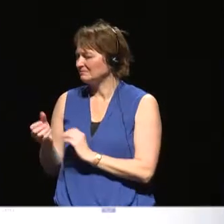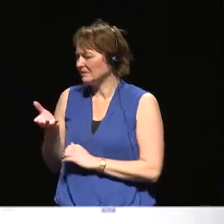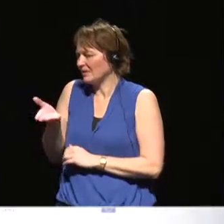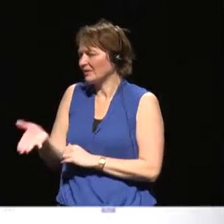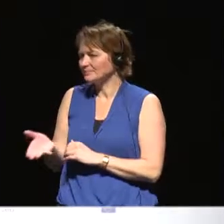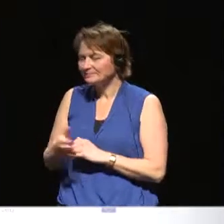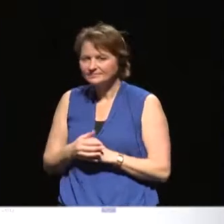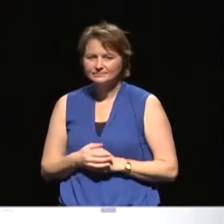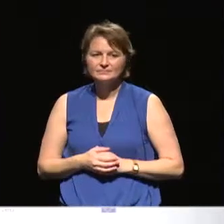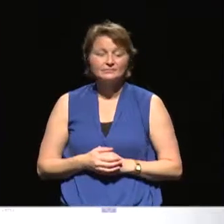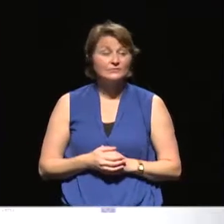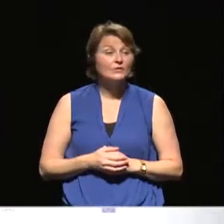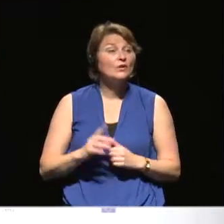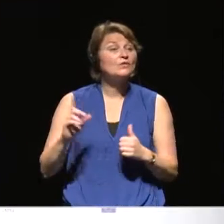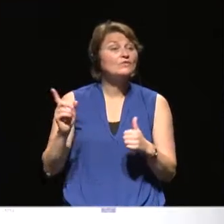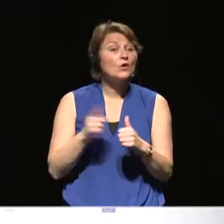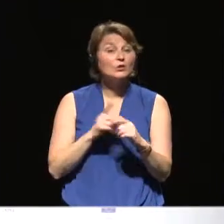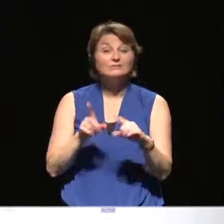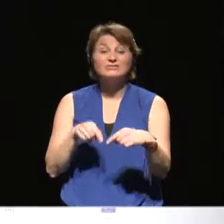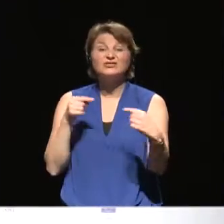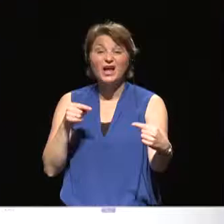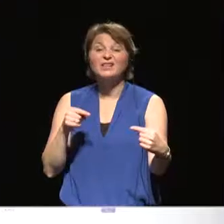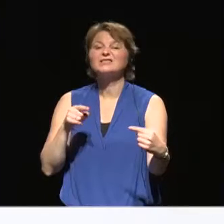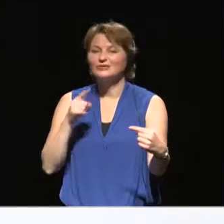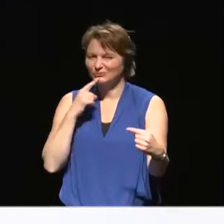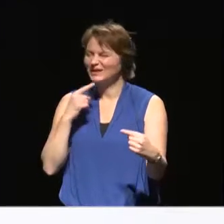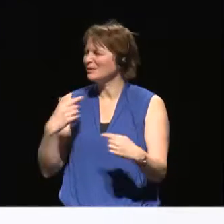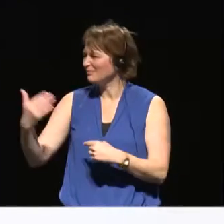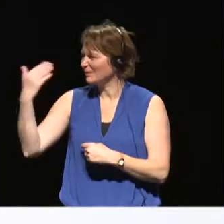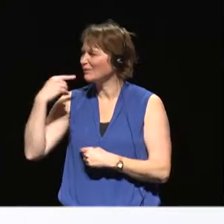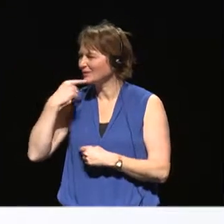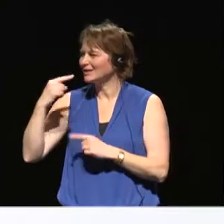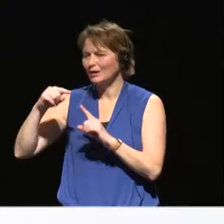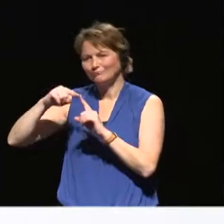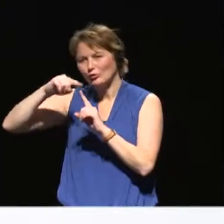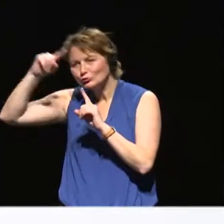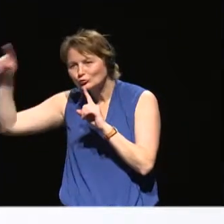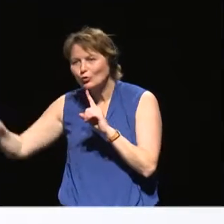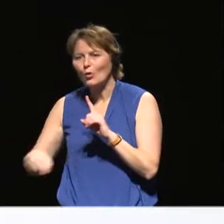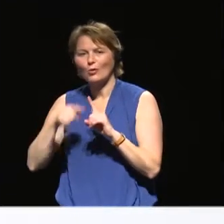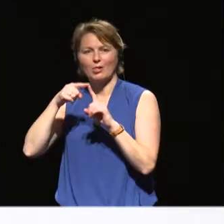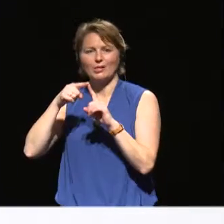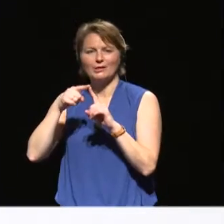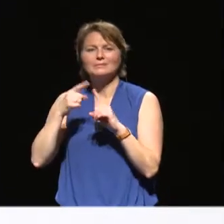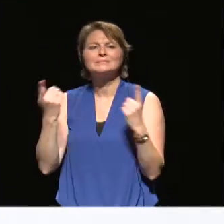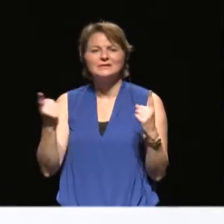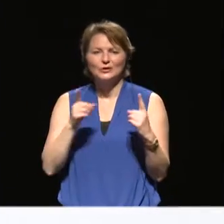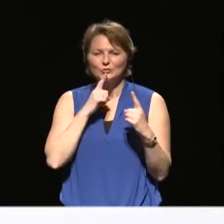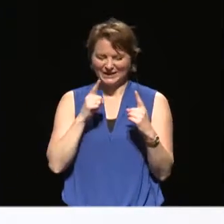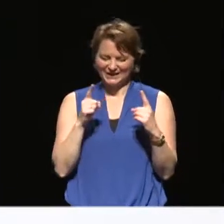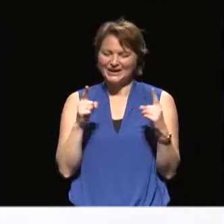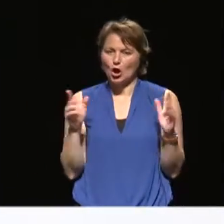the very first challenge is this circle which was mentioned by one of the colleagues here, the closed